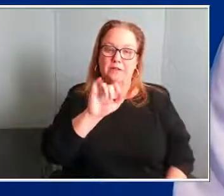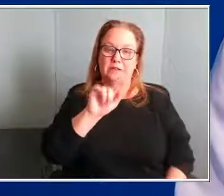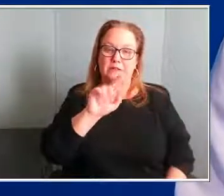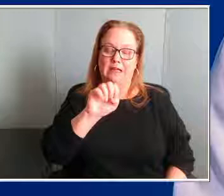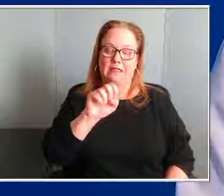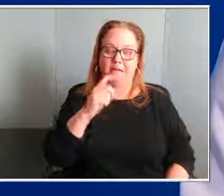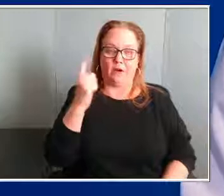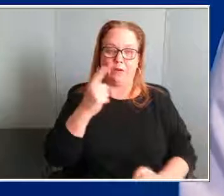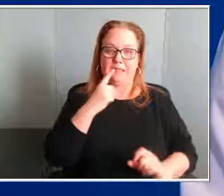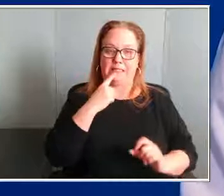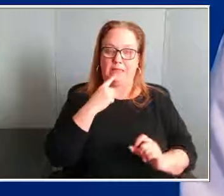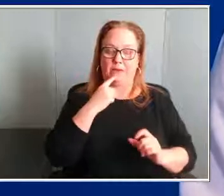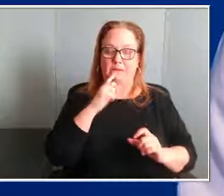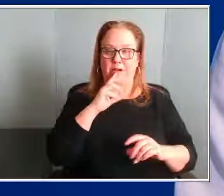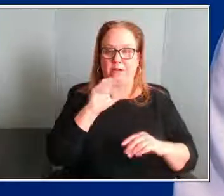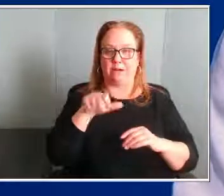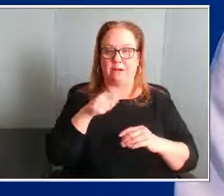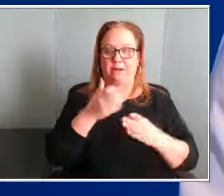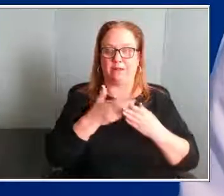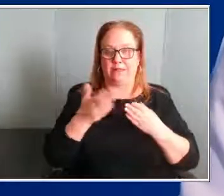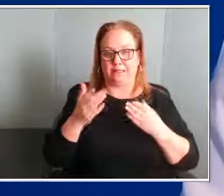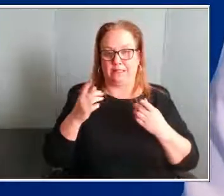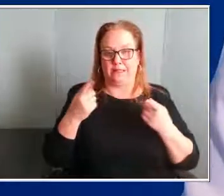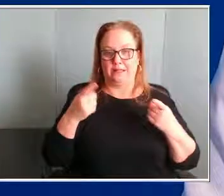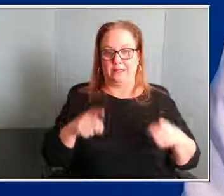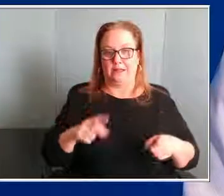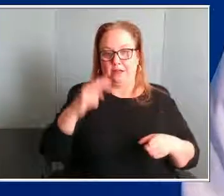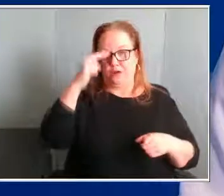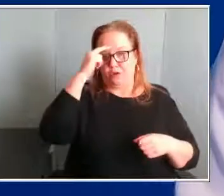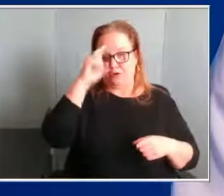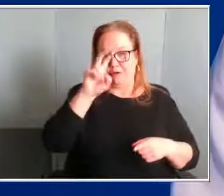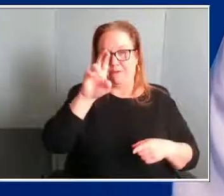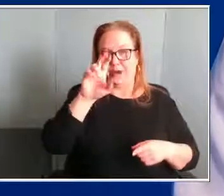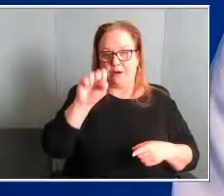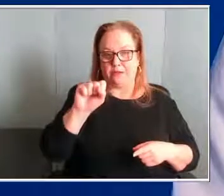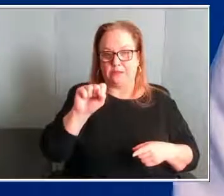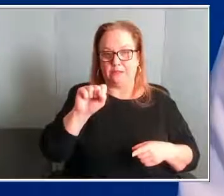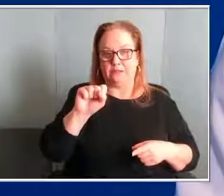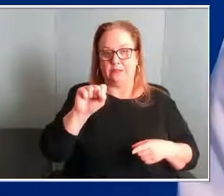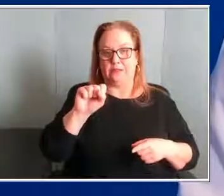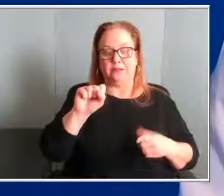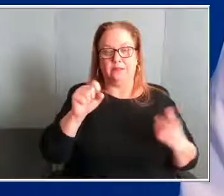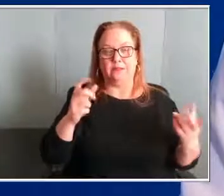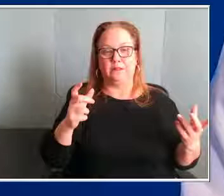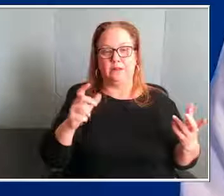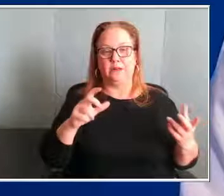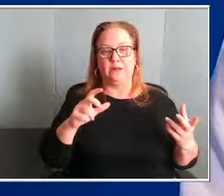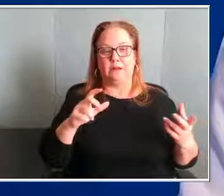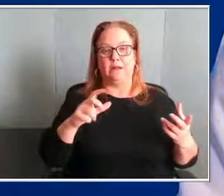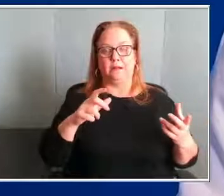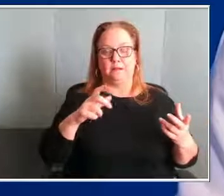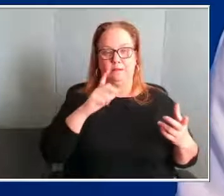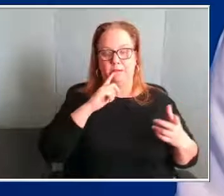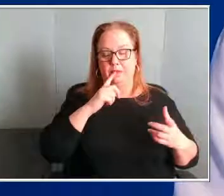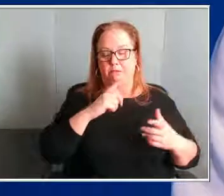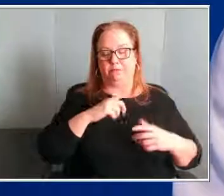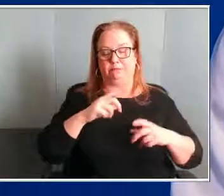other things this week going on, norovirus, things of that nature. Those pillars of public health